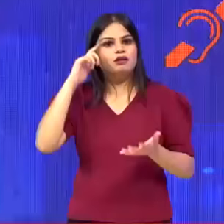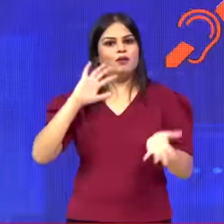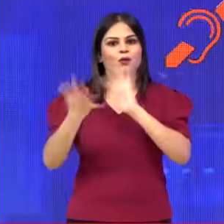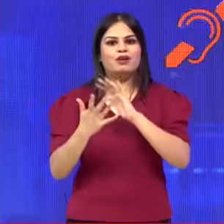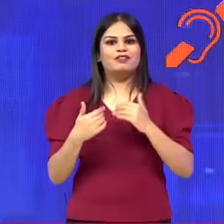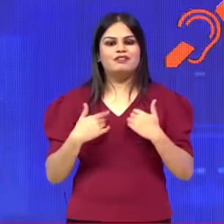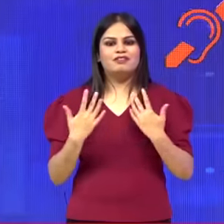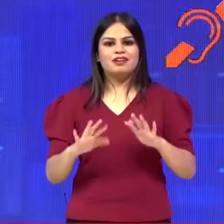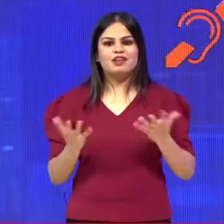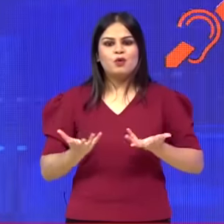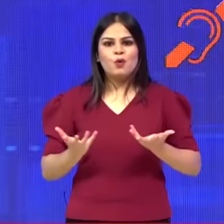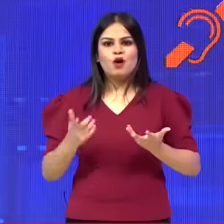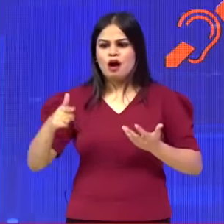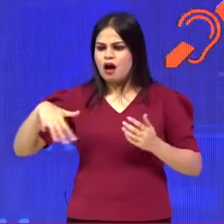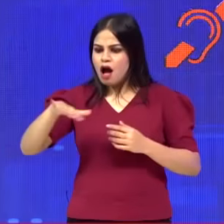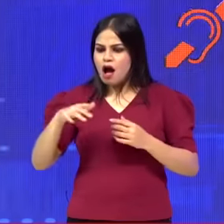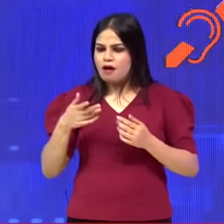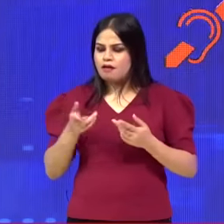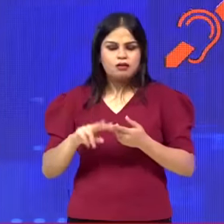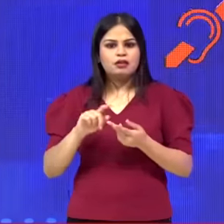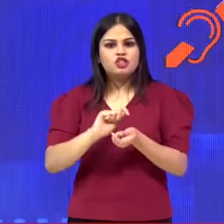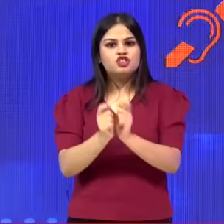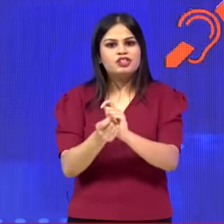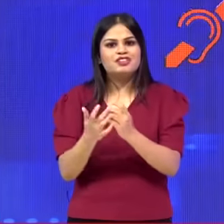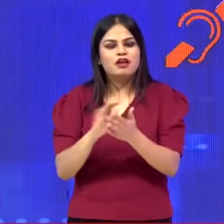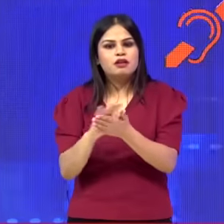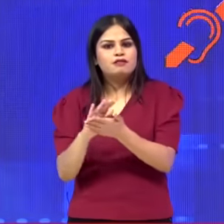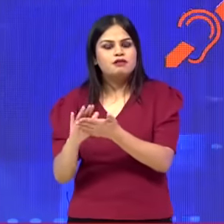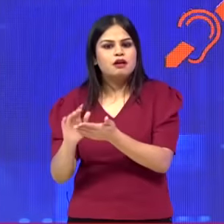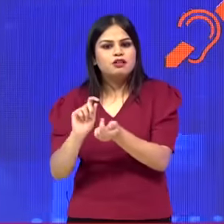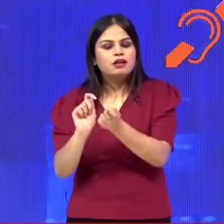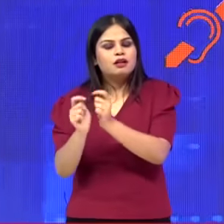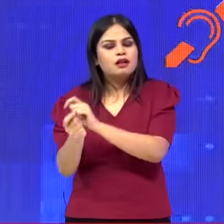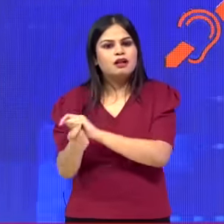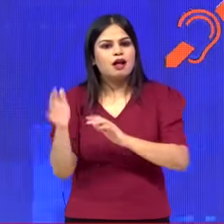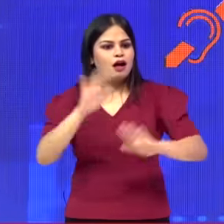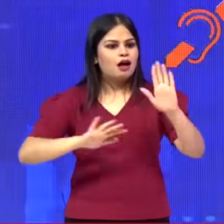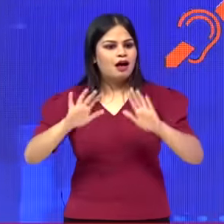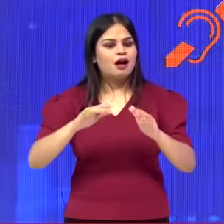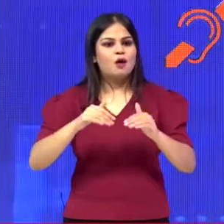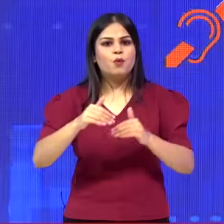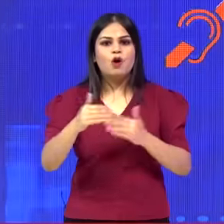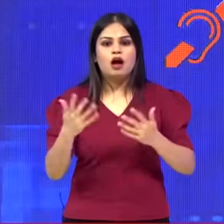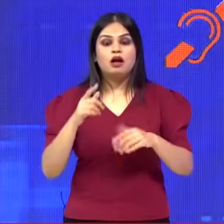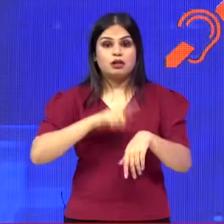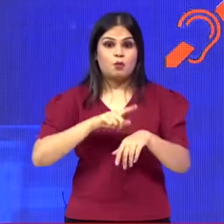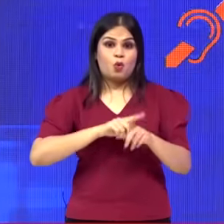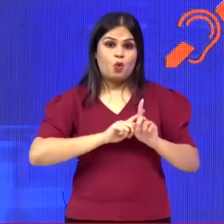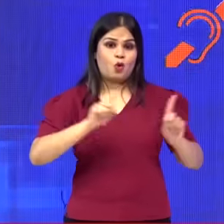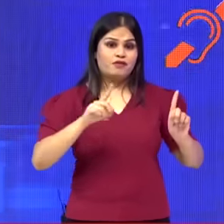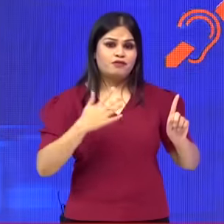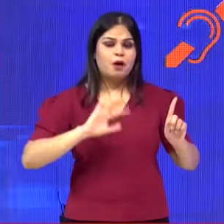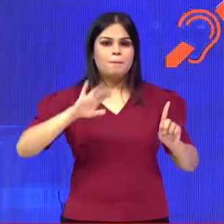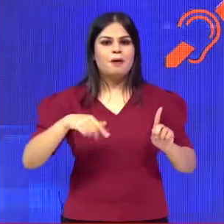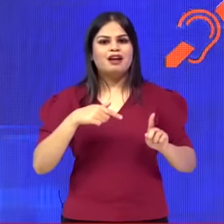wo ek clean up shuru ho jata hai, and then like after bahut samay ke baad I did